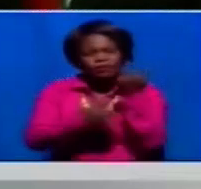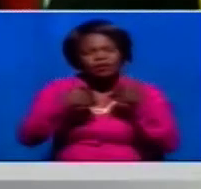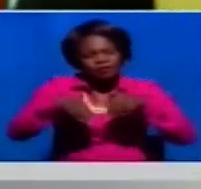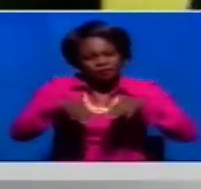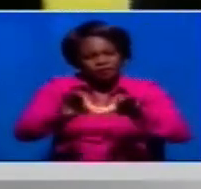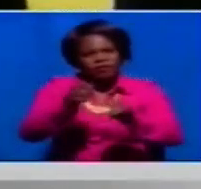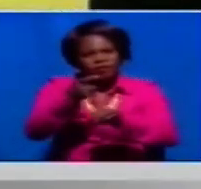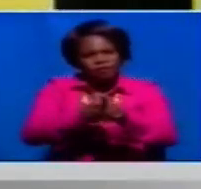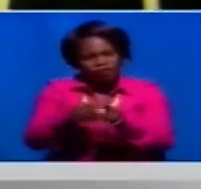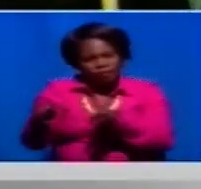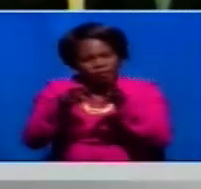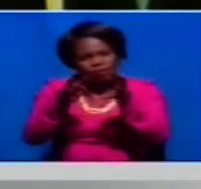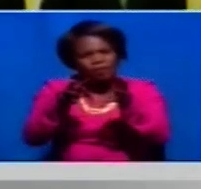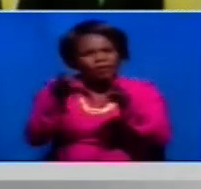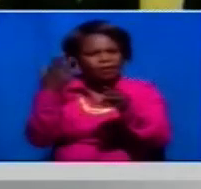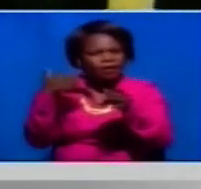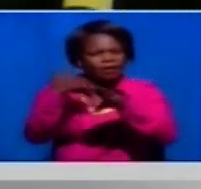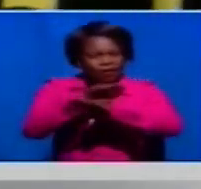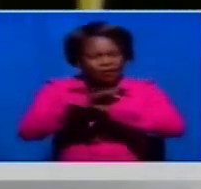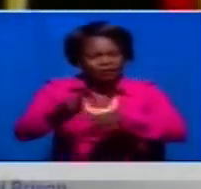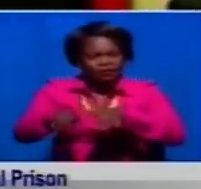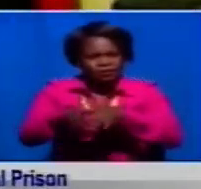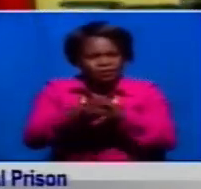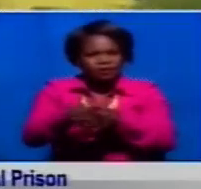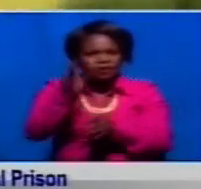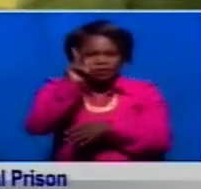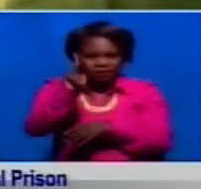first president, Kenneth Kaunda, and Chairman Mao left.